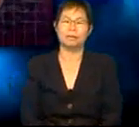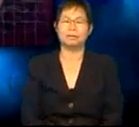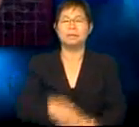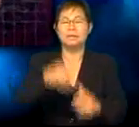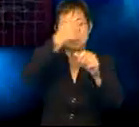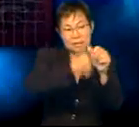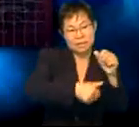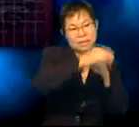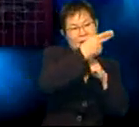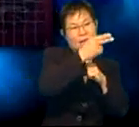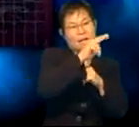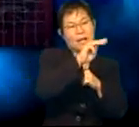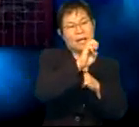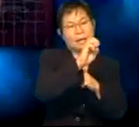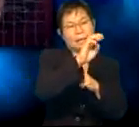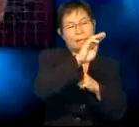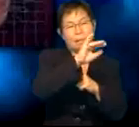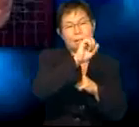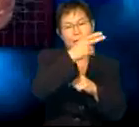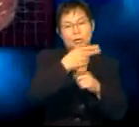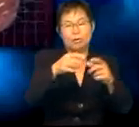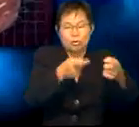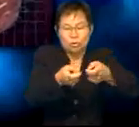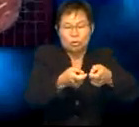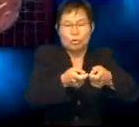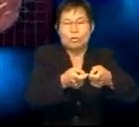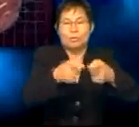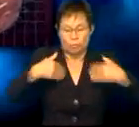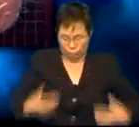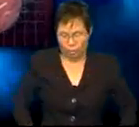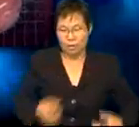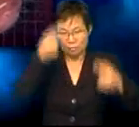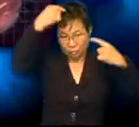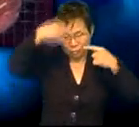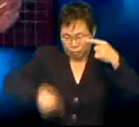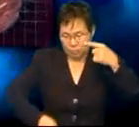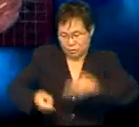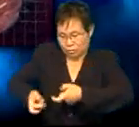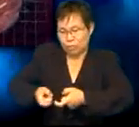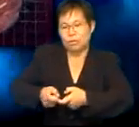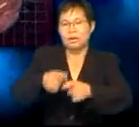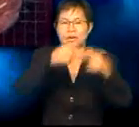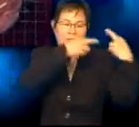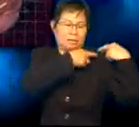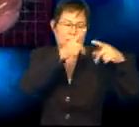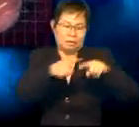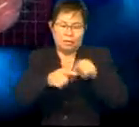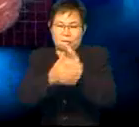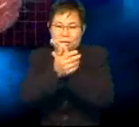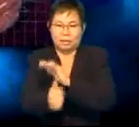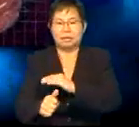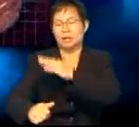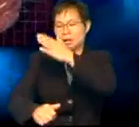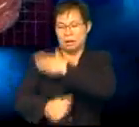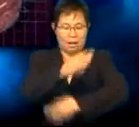Each hemisphere controls the opposite side of the body and takes charge of different skills. In other words, the